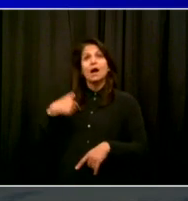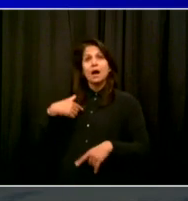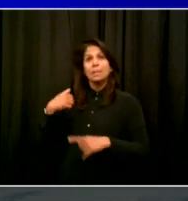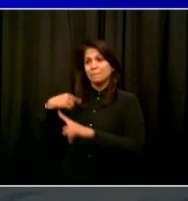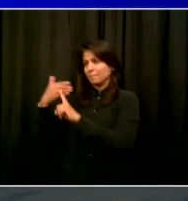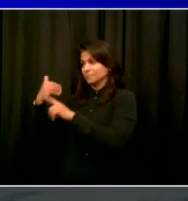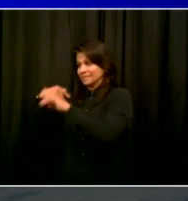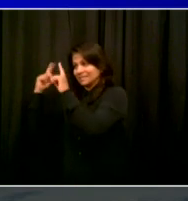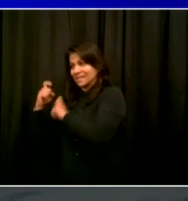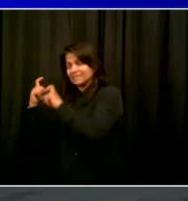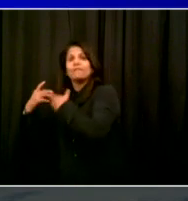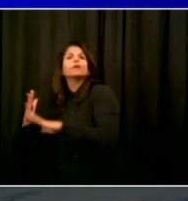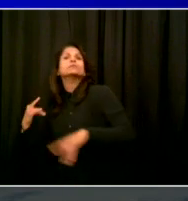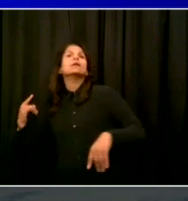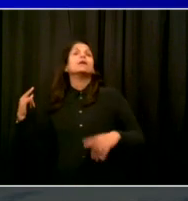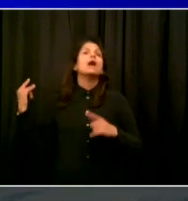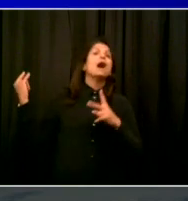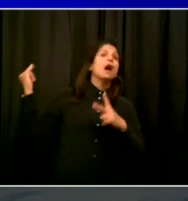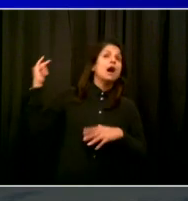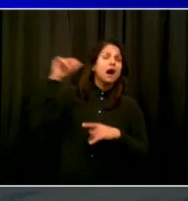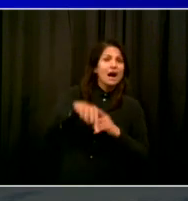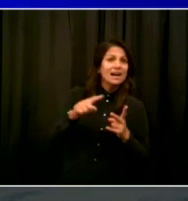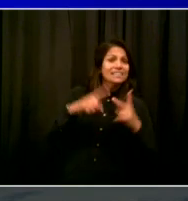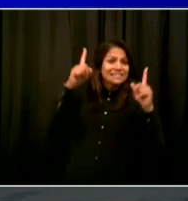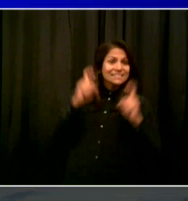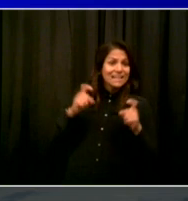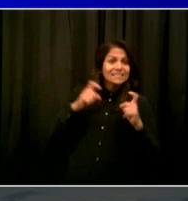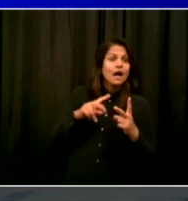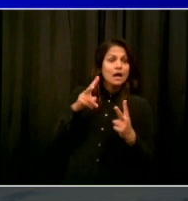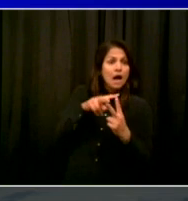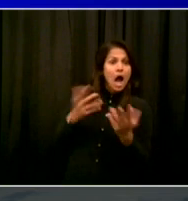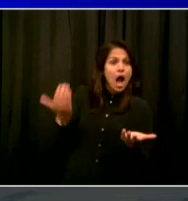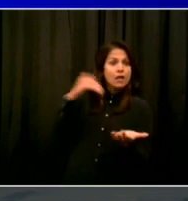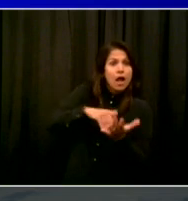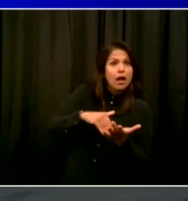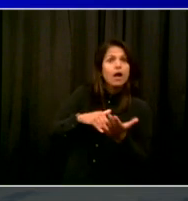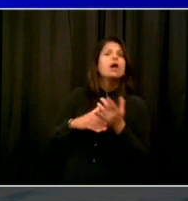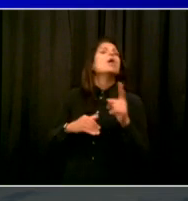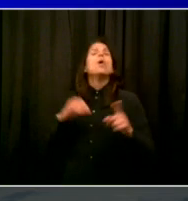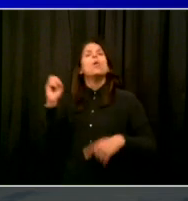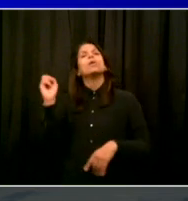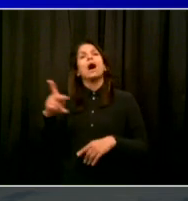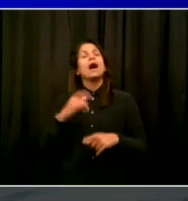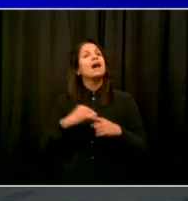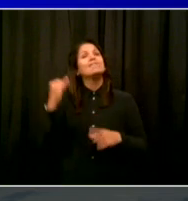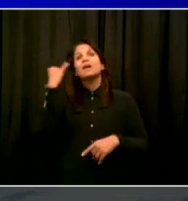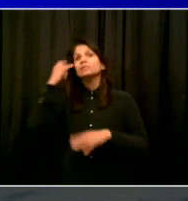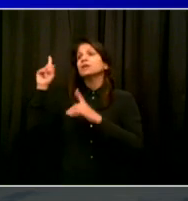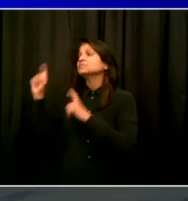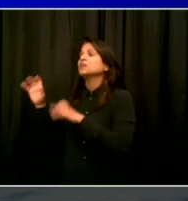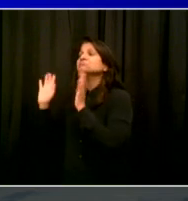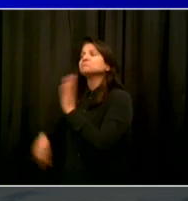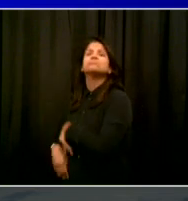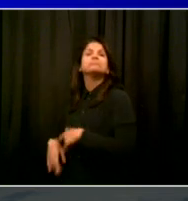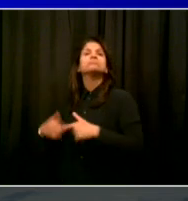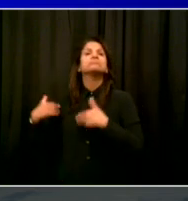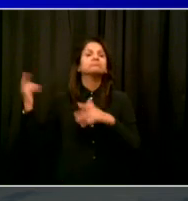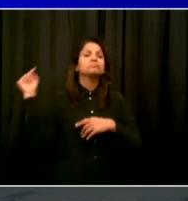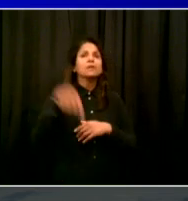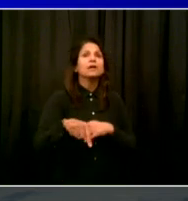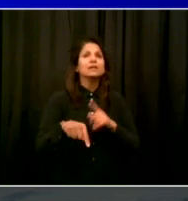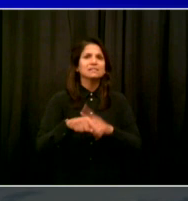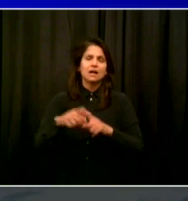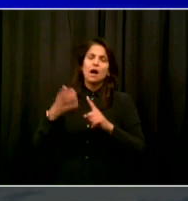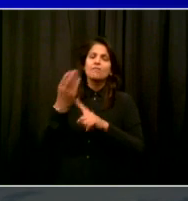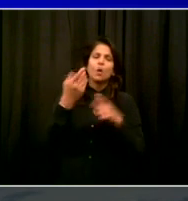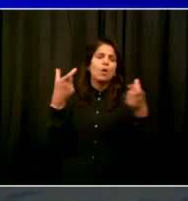have to take it seriously. We have to enforce it. We will enforce it because this is how we use every tool in our